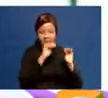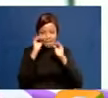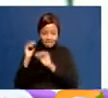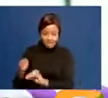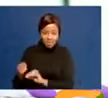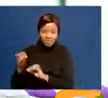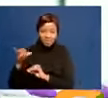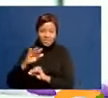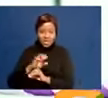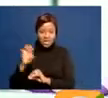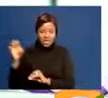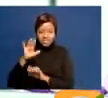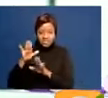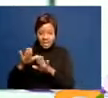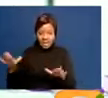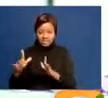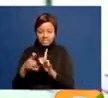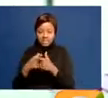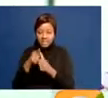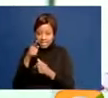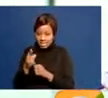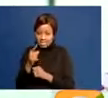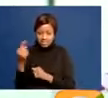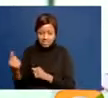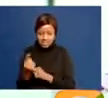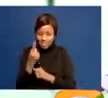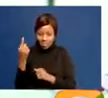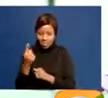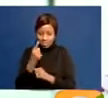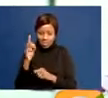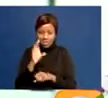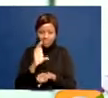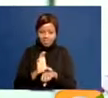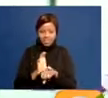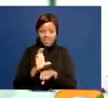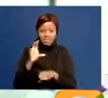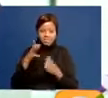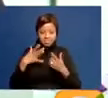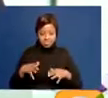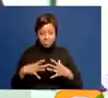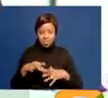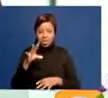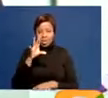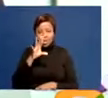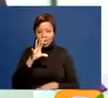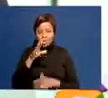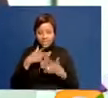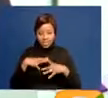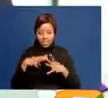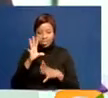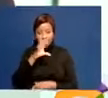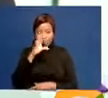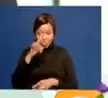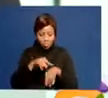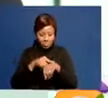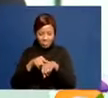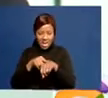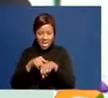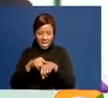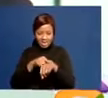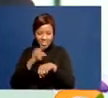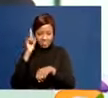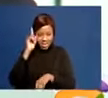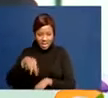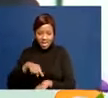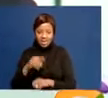a cathedral that only the Africans could use because there was real apartheid and segregation. And that was in